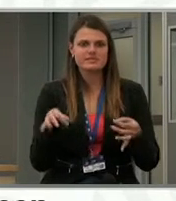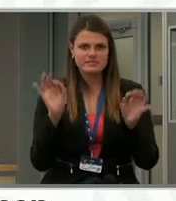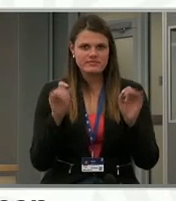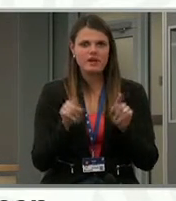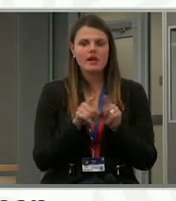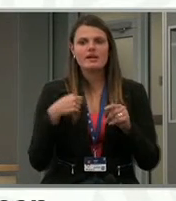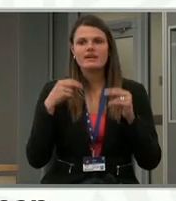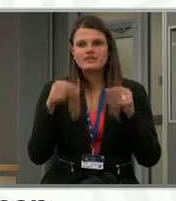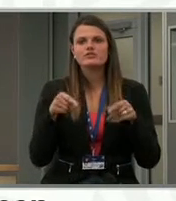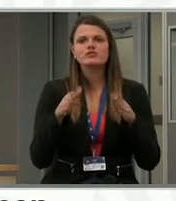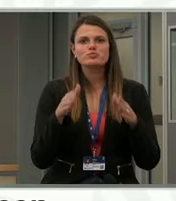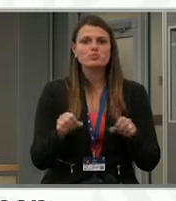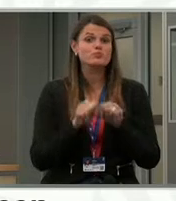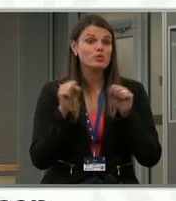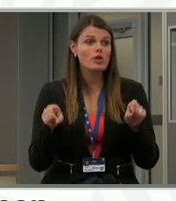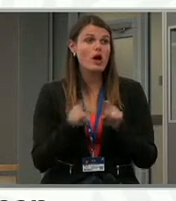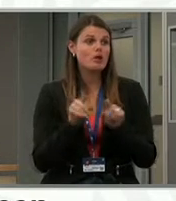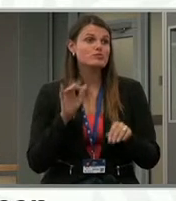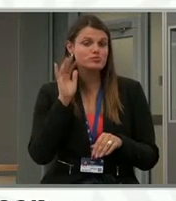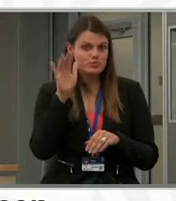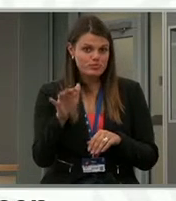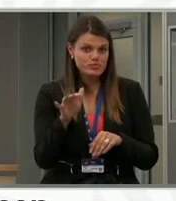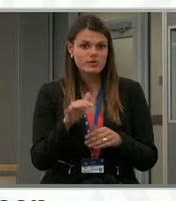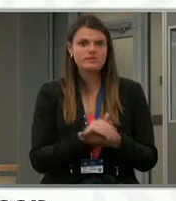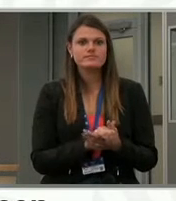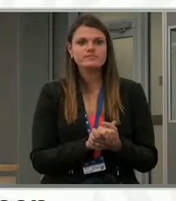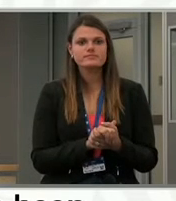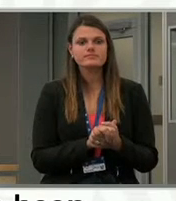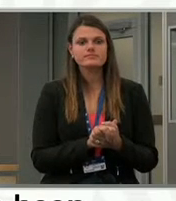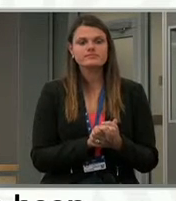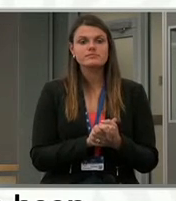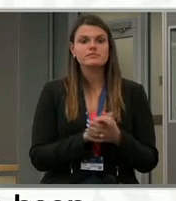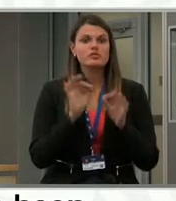the agenda, but I think that